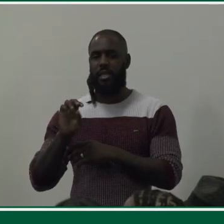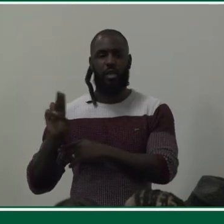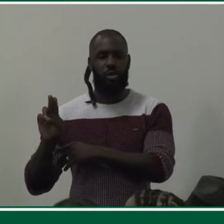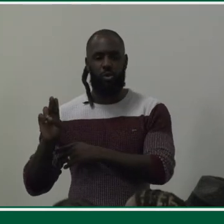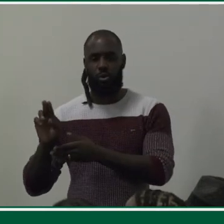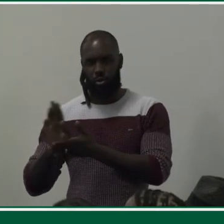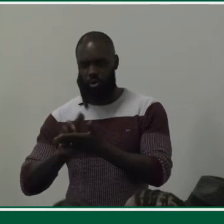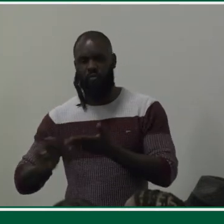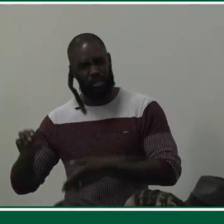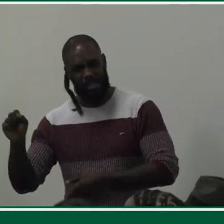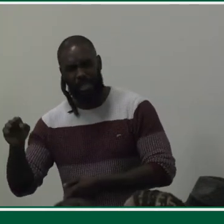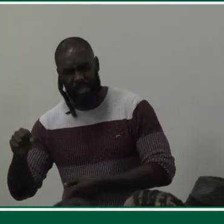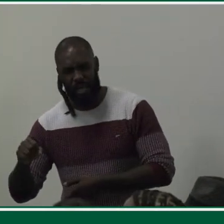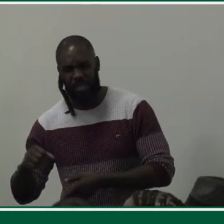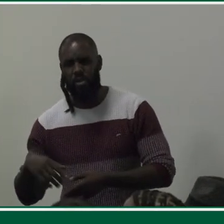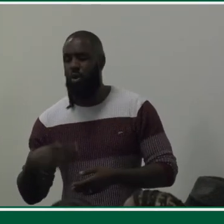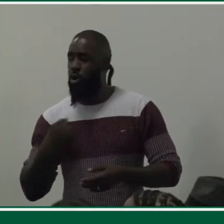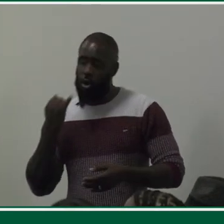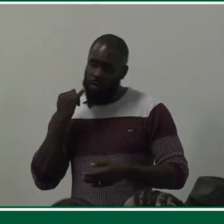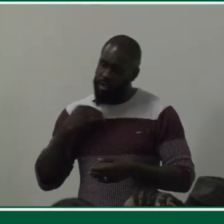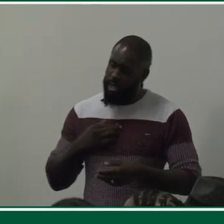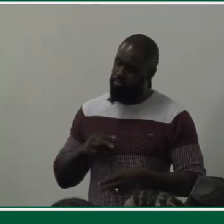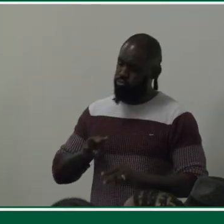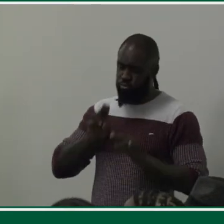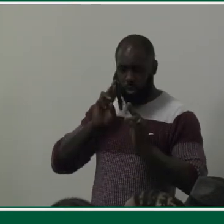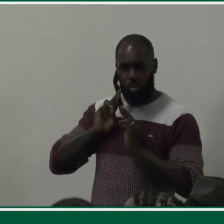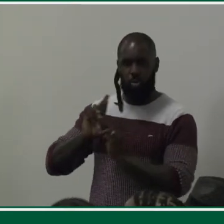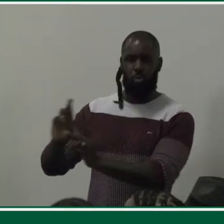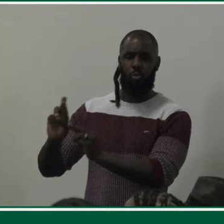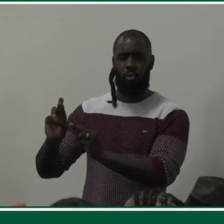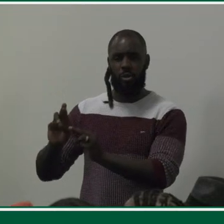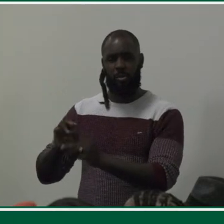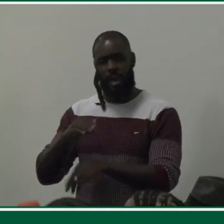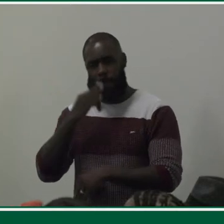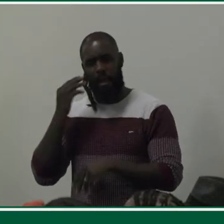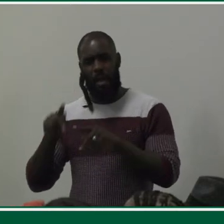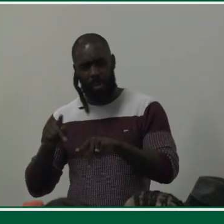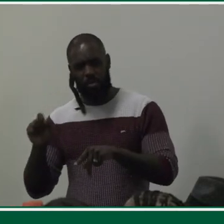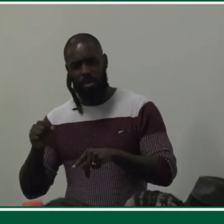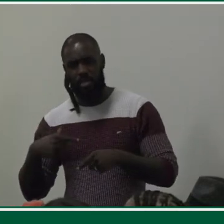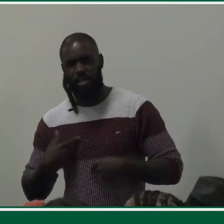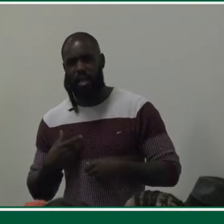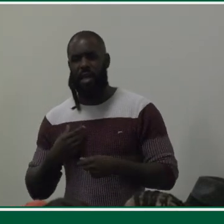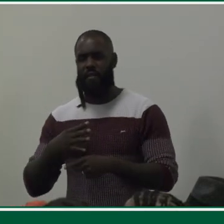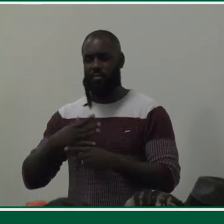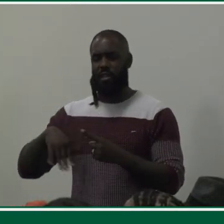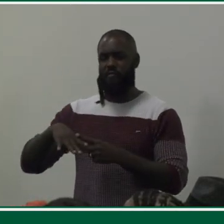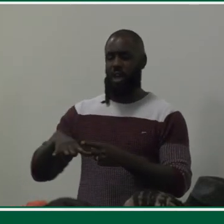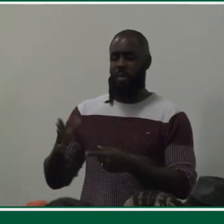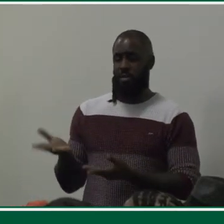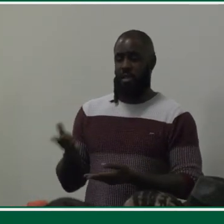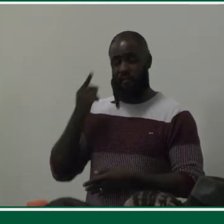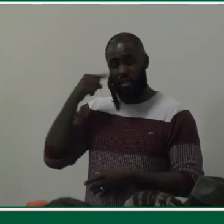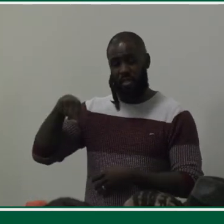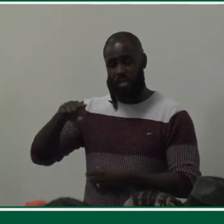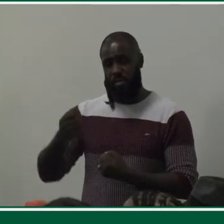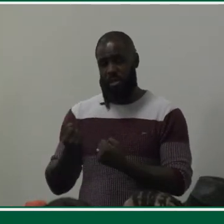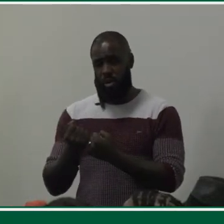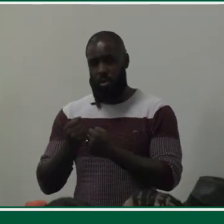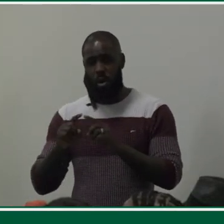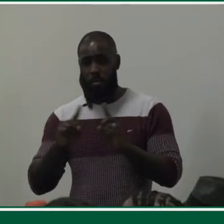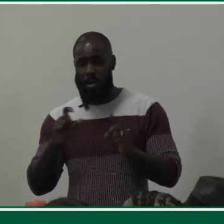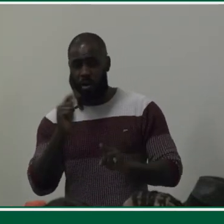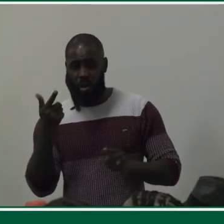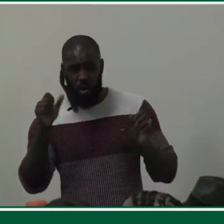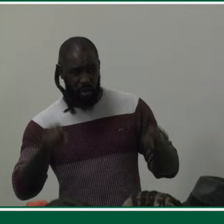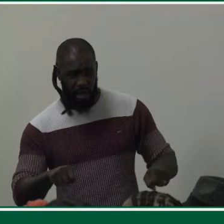an out-of-state institution that's a minority-serving institution that can create the kind of environment that they want to be at. But we also know that not everyone can